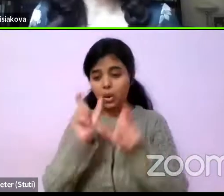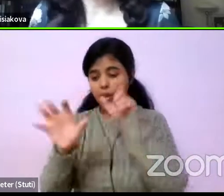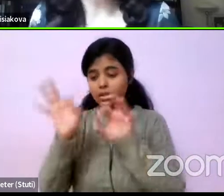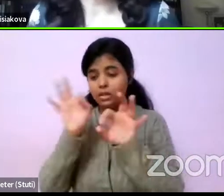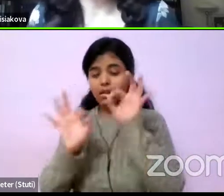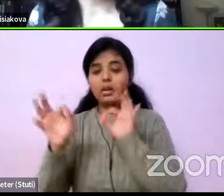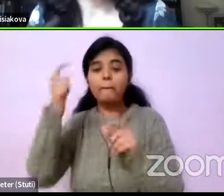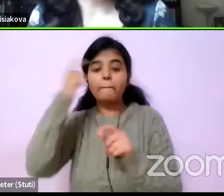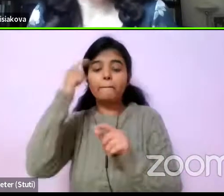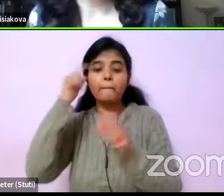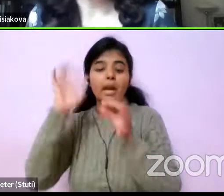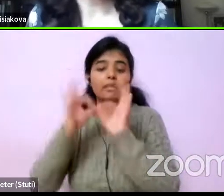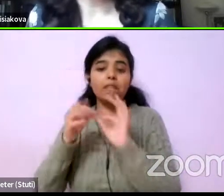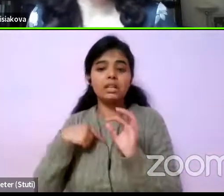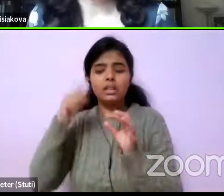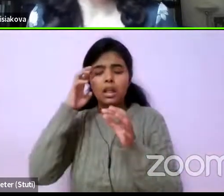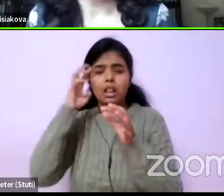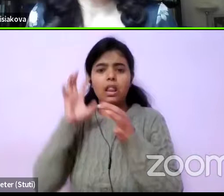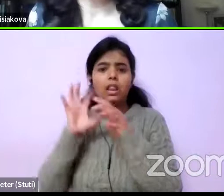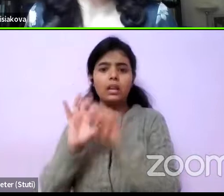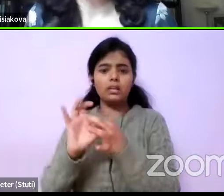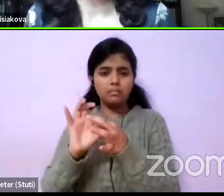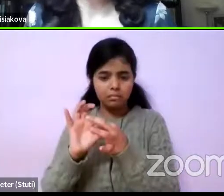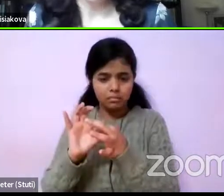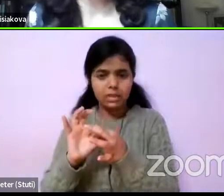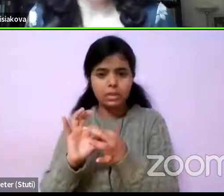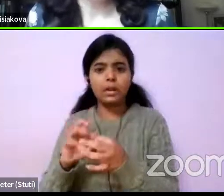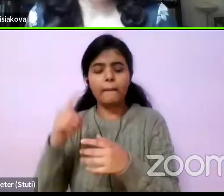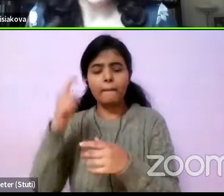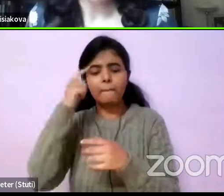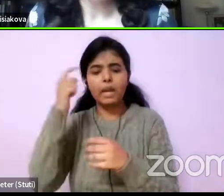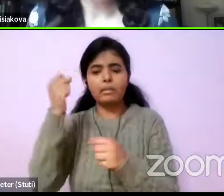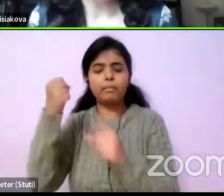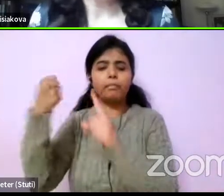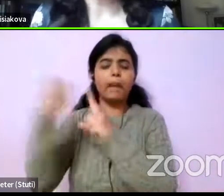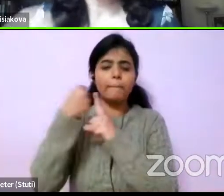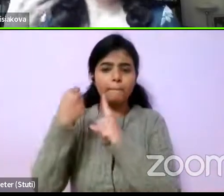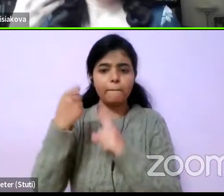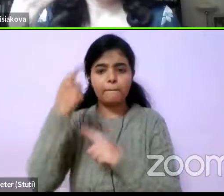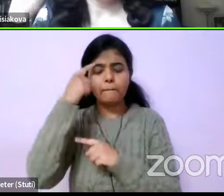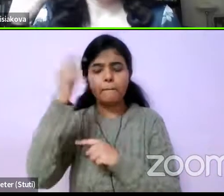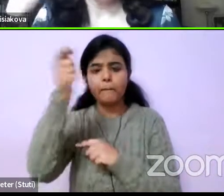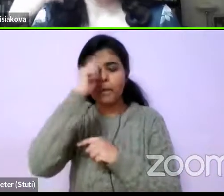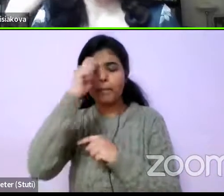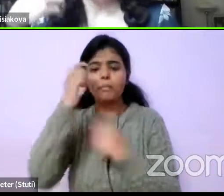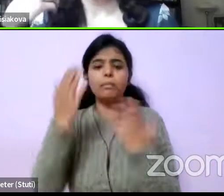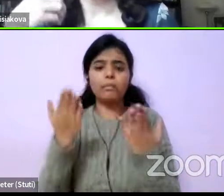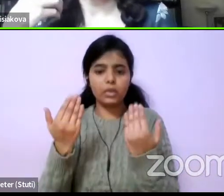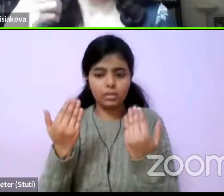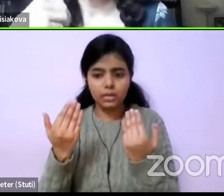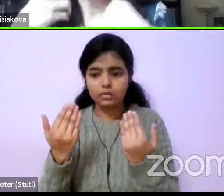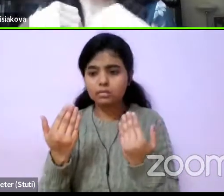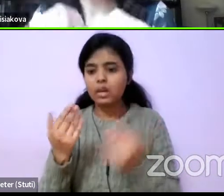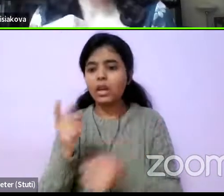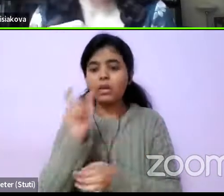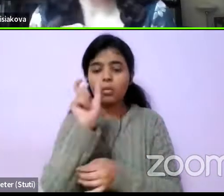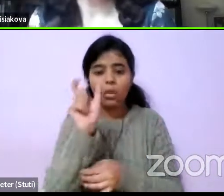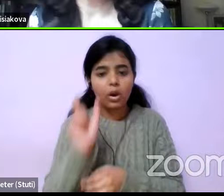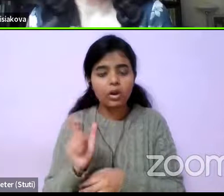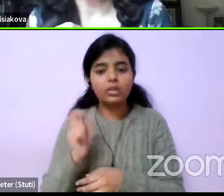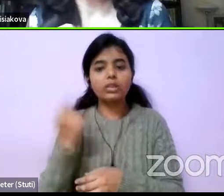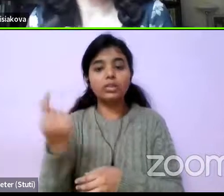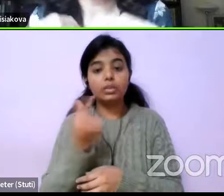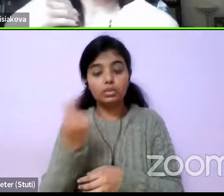not, does make a huge difference. And I do think that we need to make a conscious choice to both use language, for us